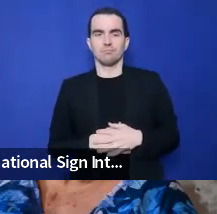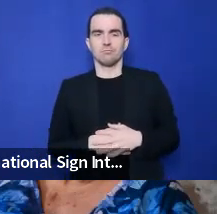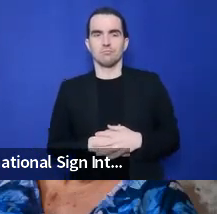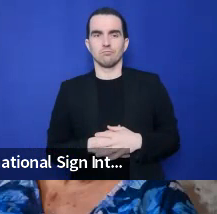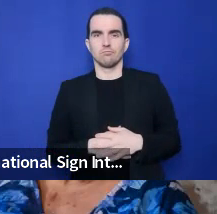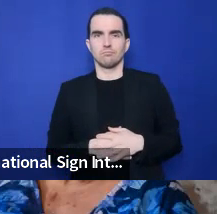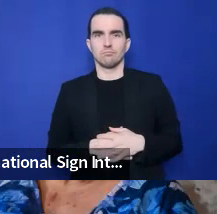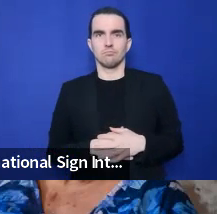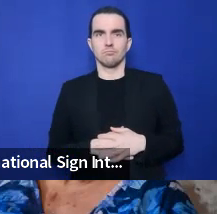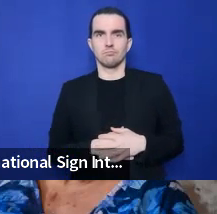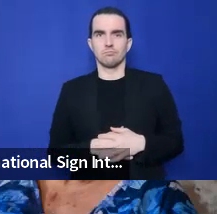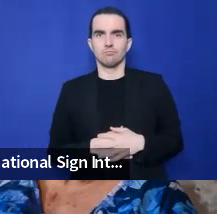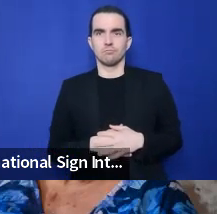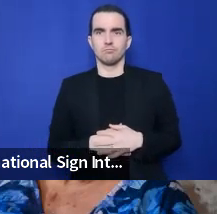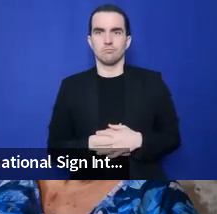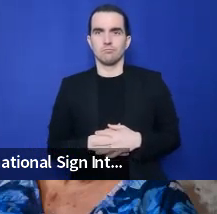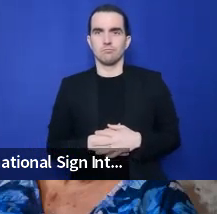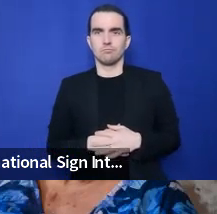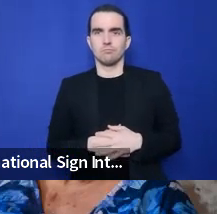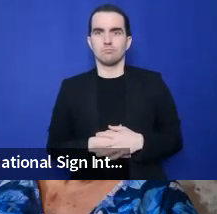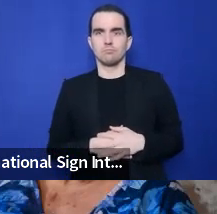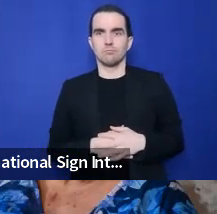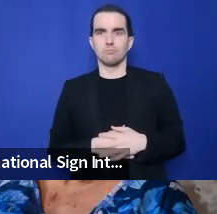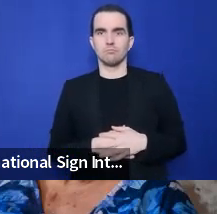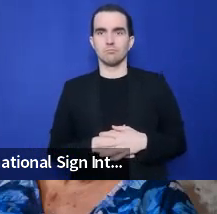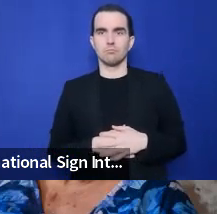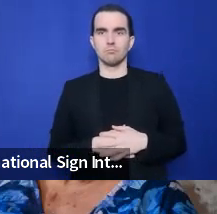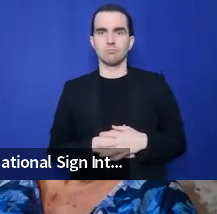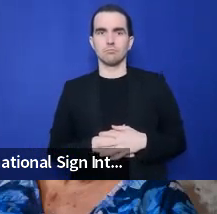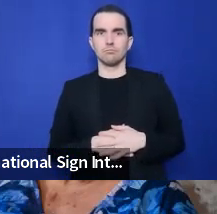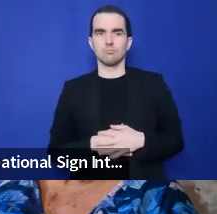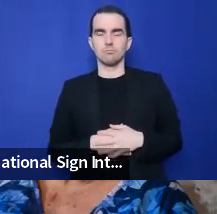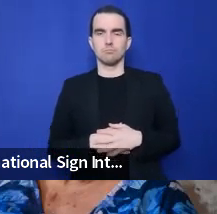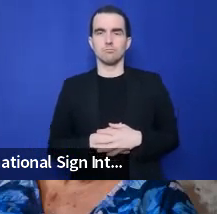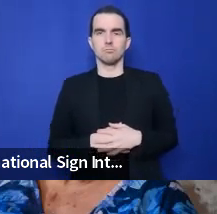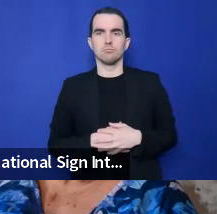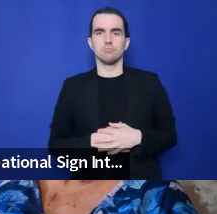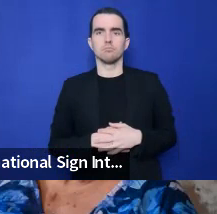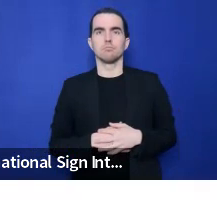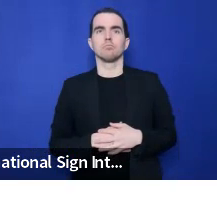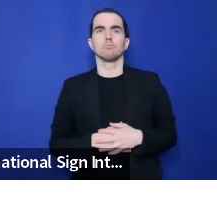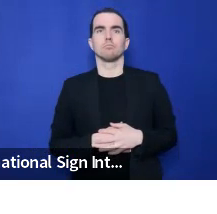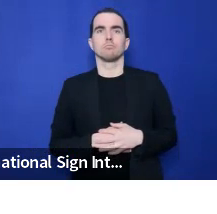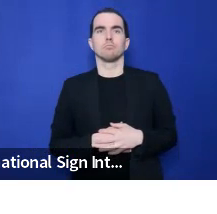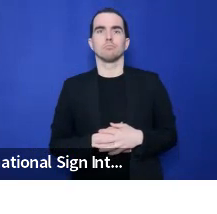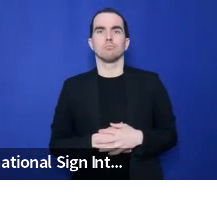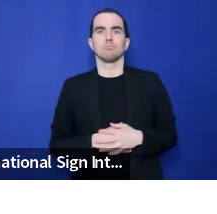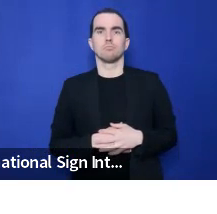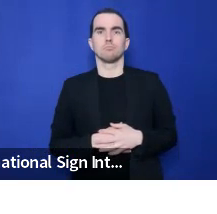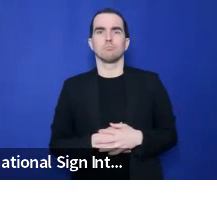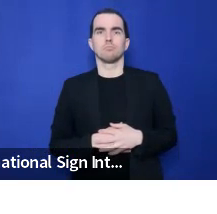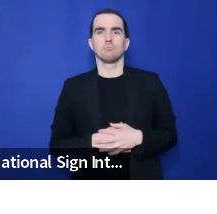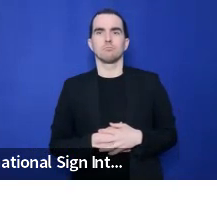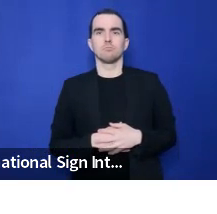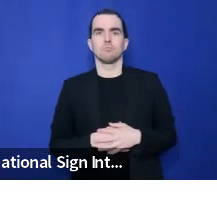also prevention of abuse among older people, including GBV. Next slide, please. And